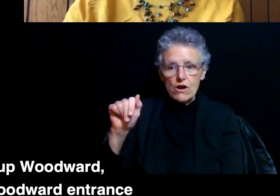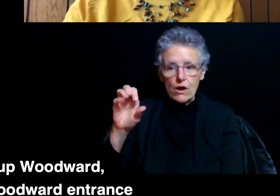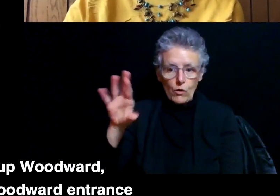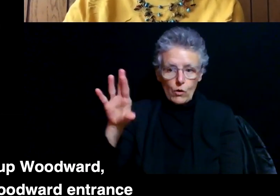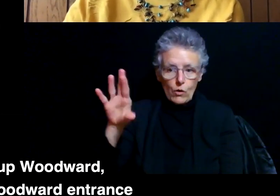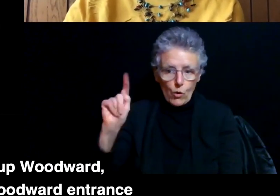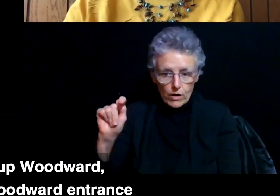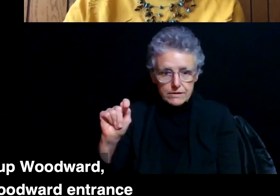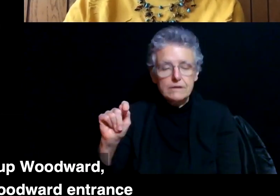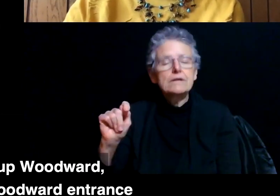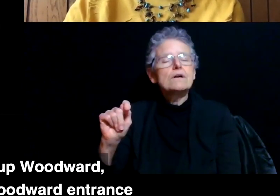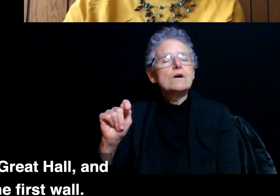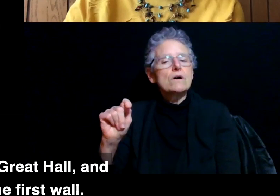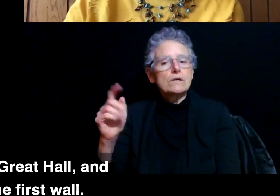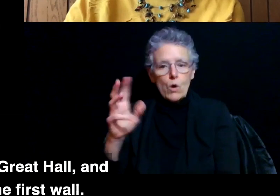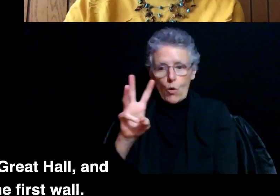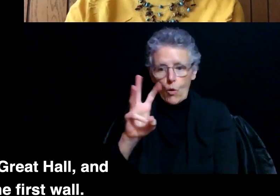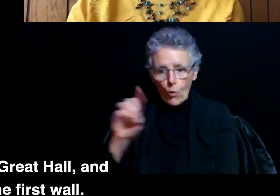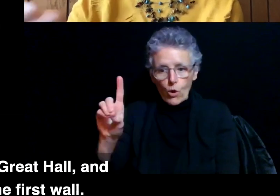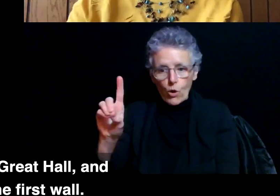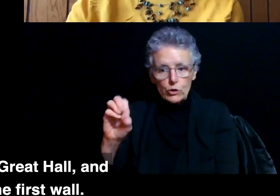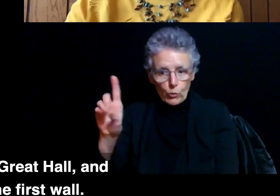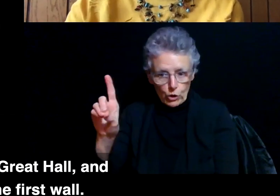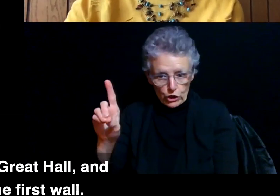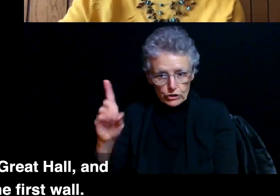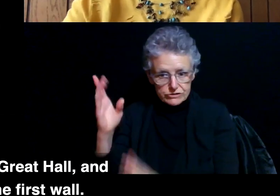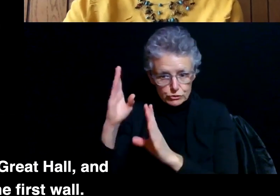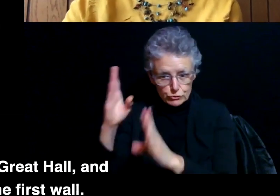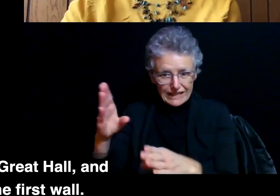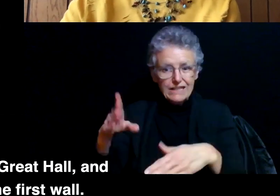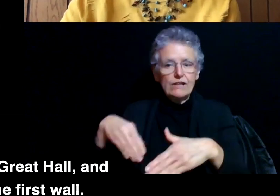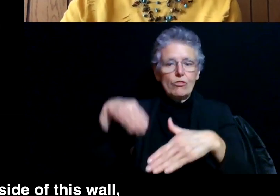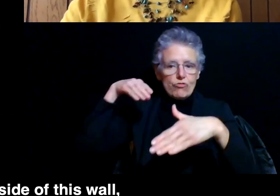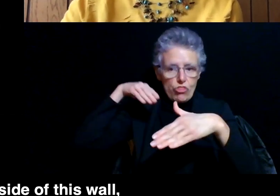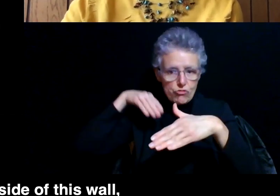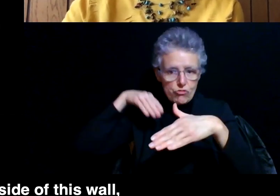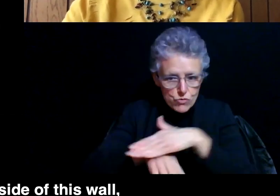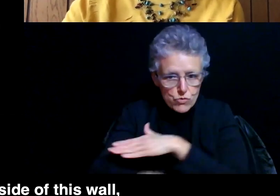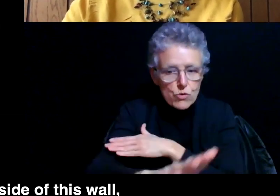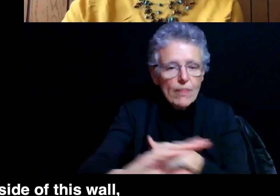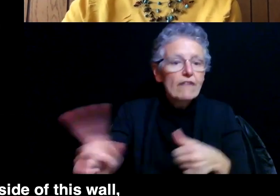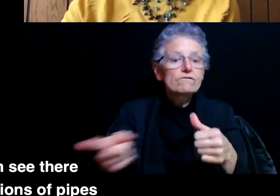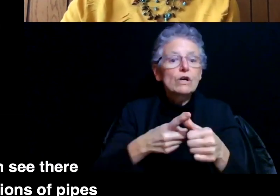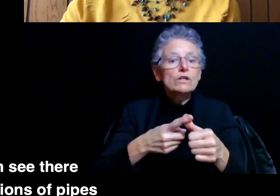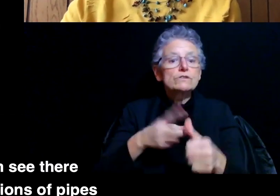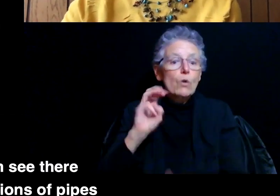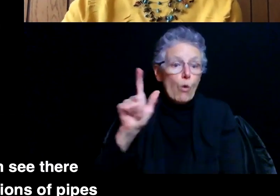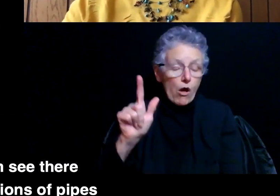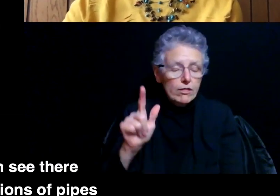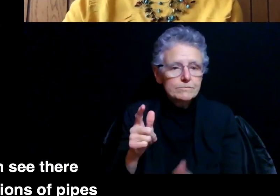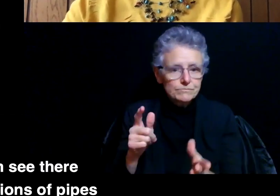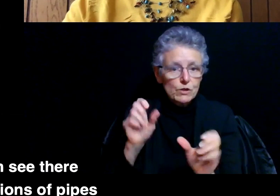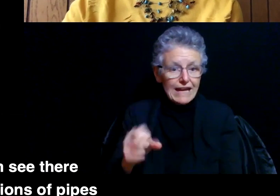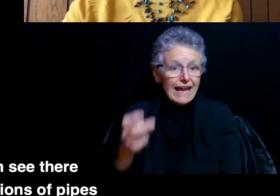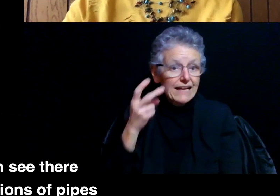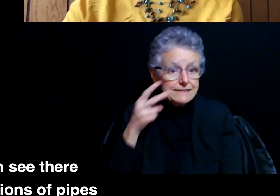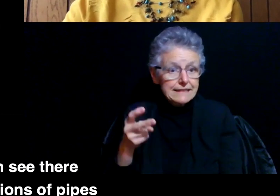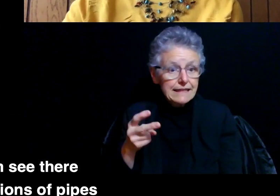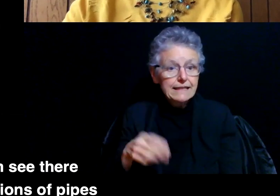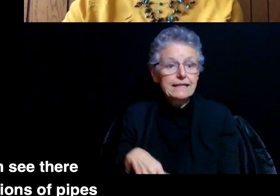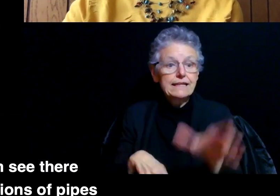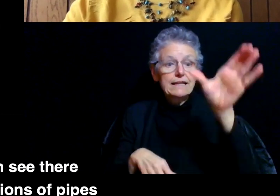Woodward through the Woodward entrance across the Great Hall, and this is the first wall. So on either side of this wall, you can see there